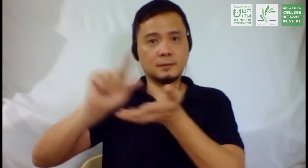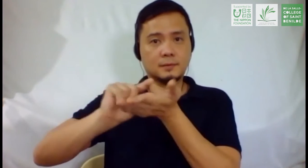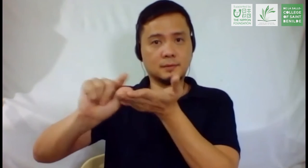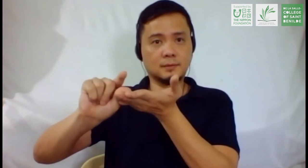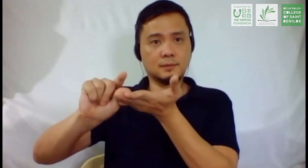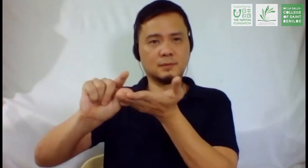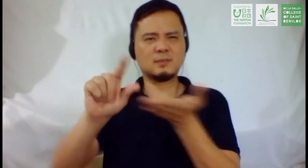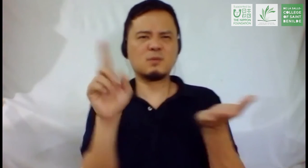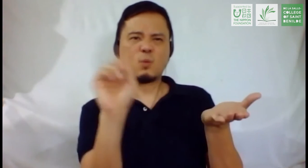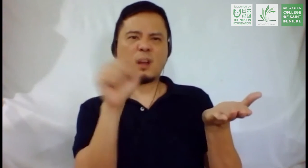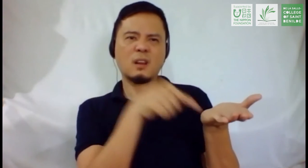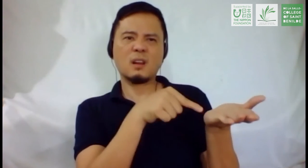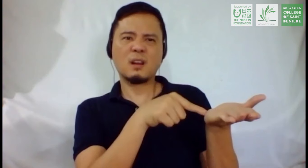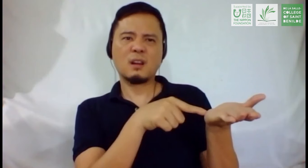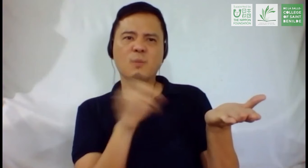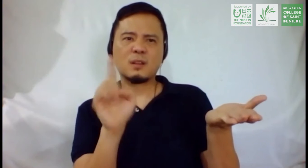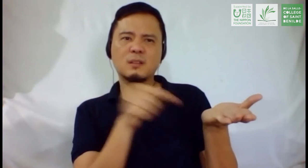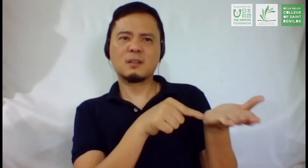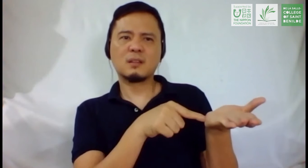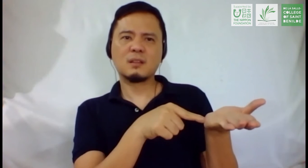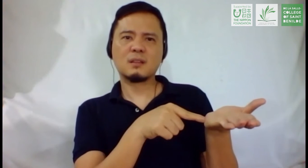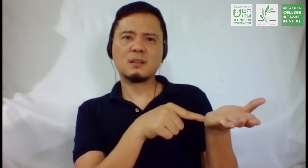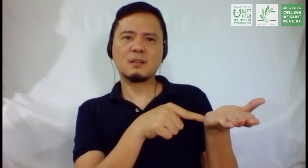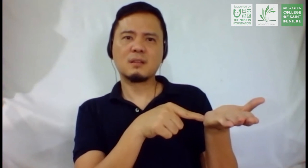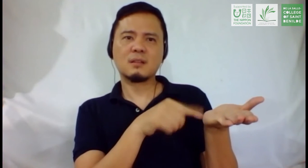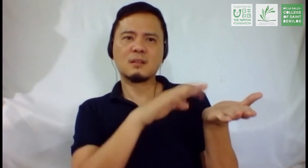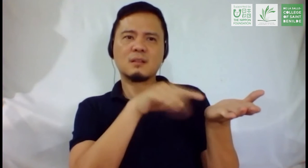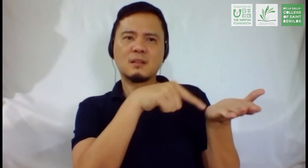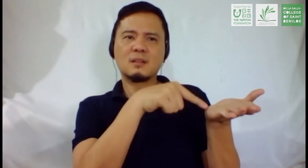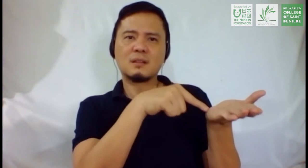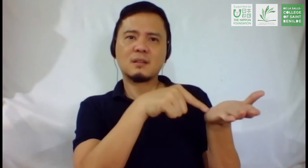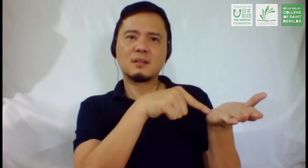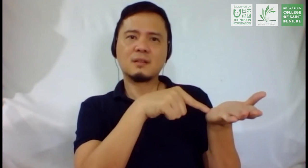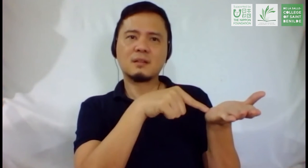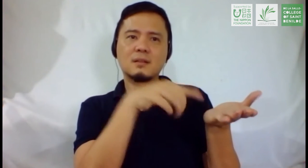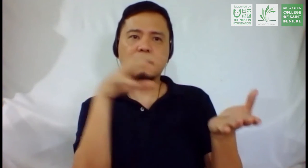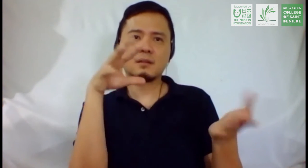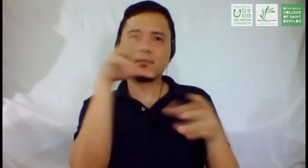what is this? What is this? What kind of part of speech is this?